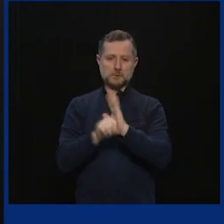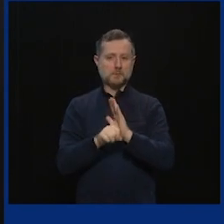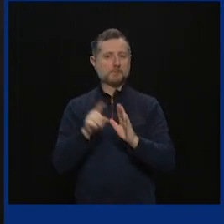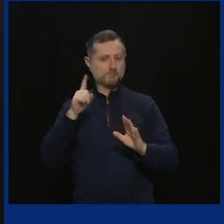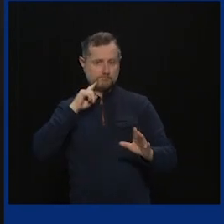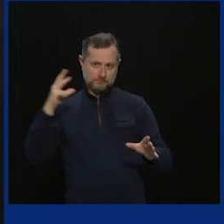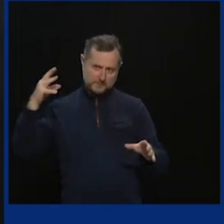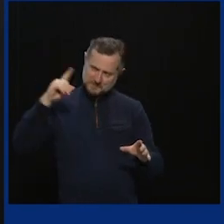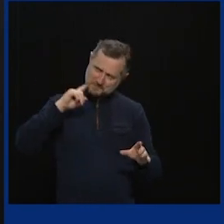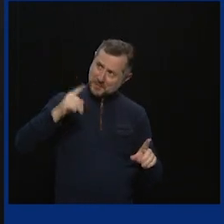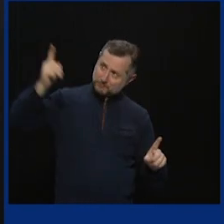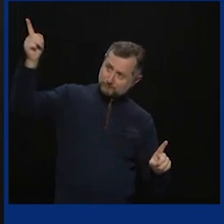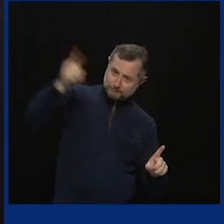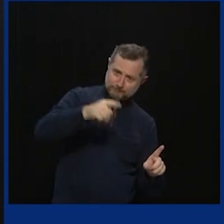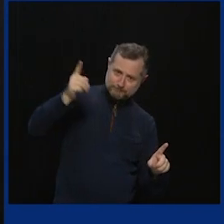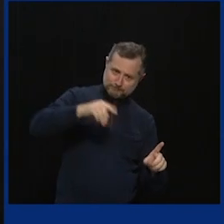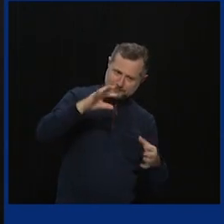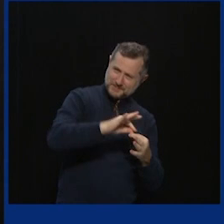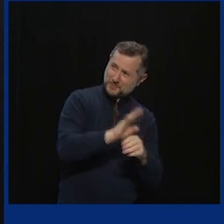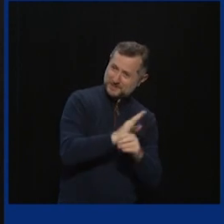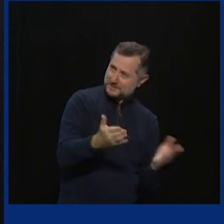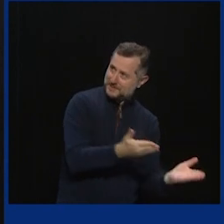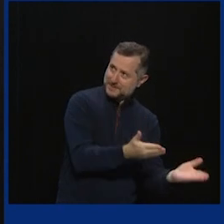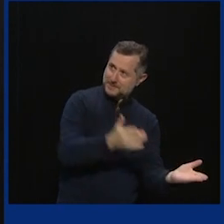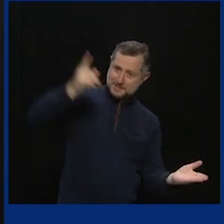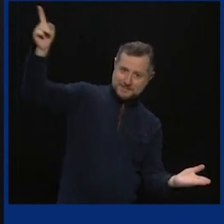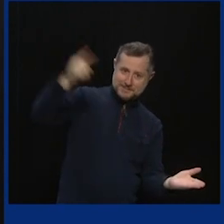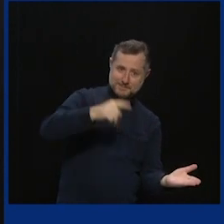business community. Let's give her a round of applause as well.